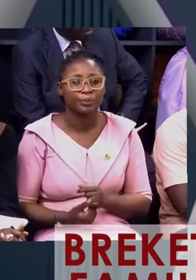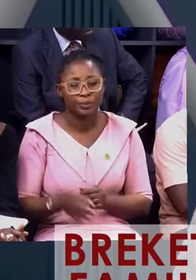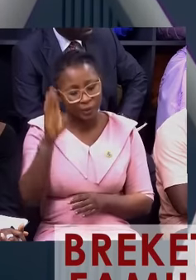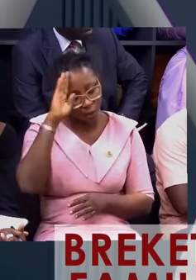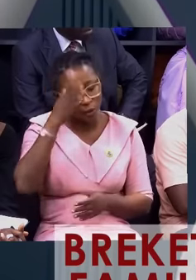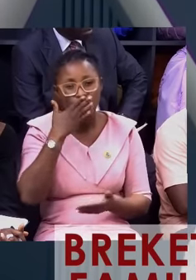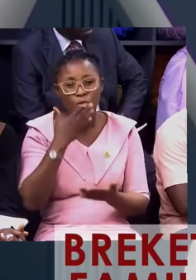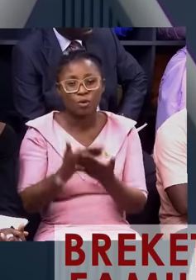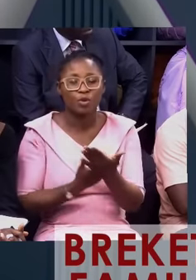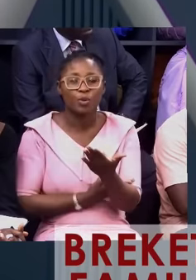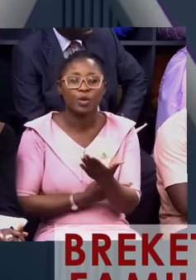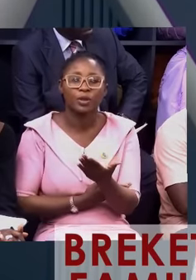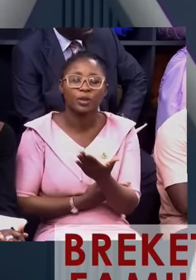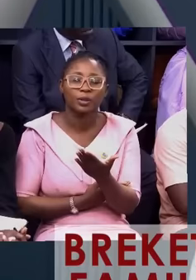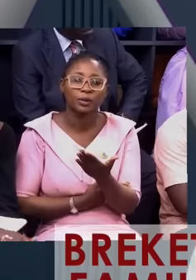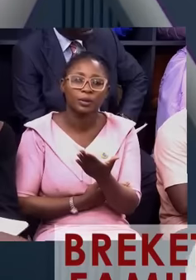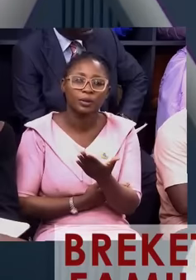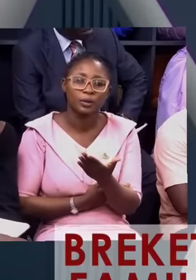hello good